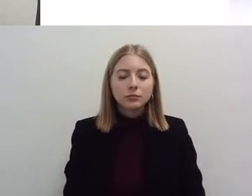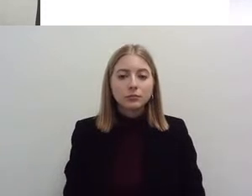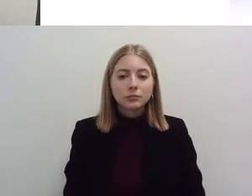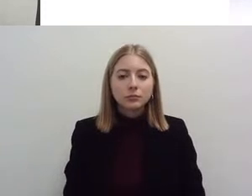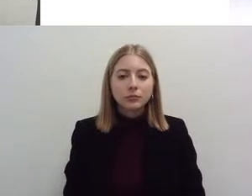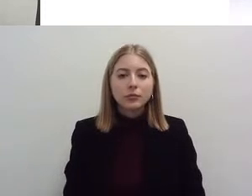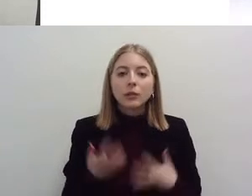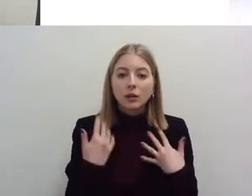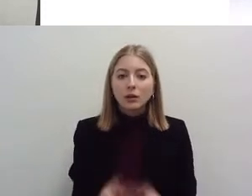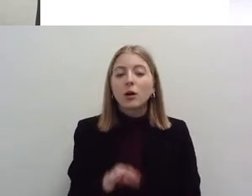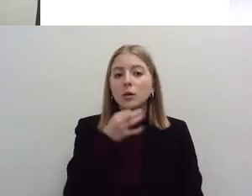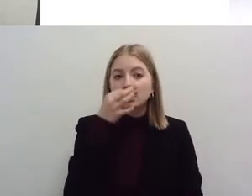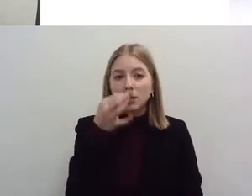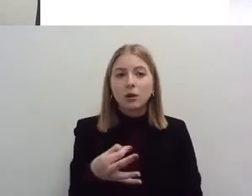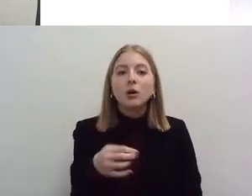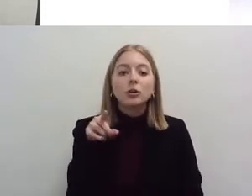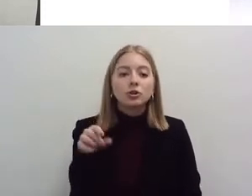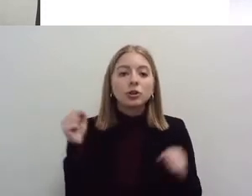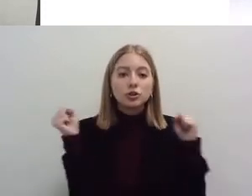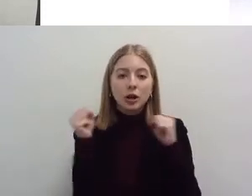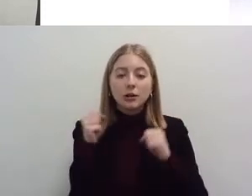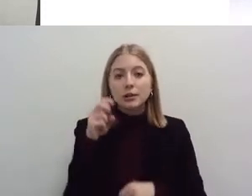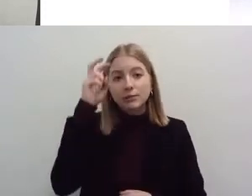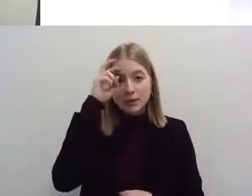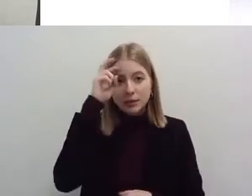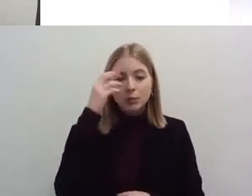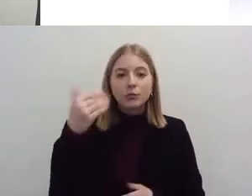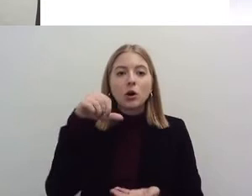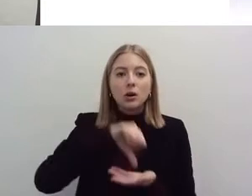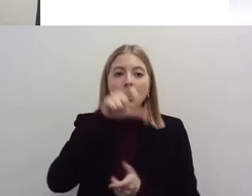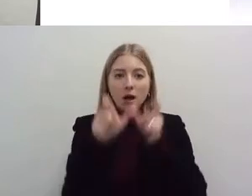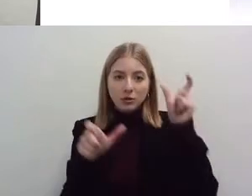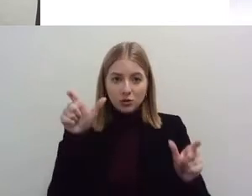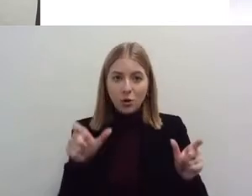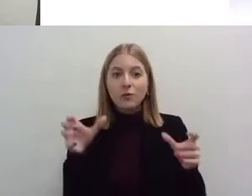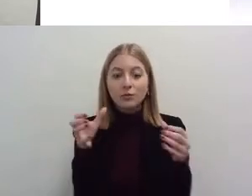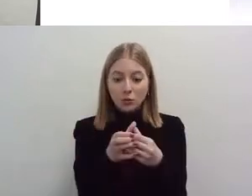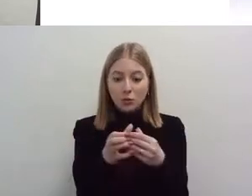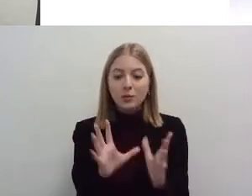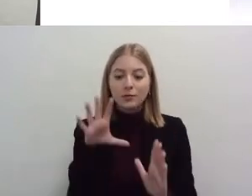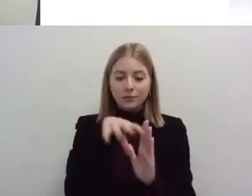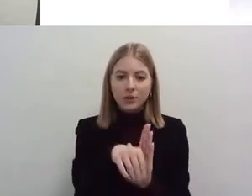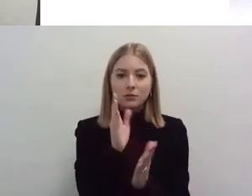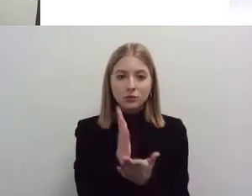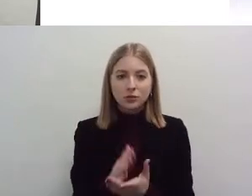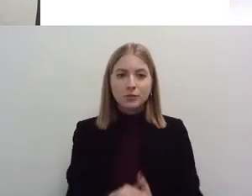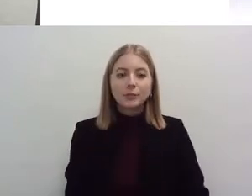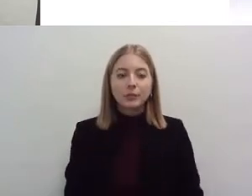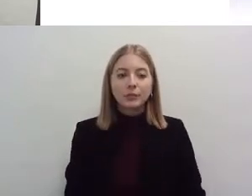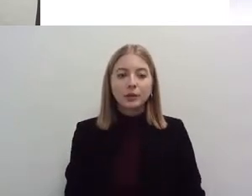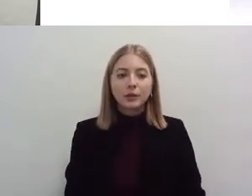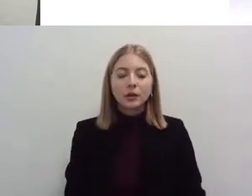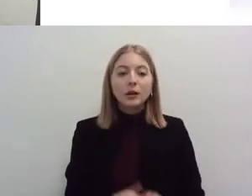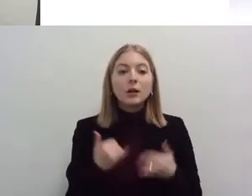as Greenland and the Faroe Islands. So in the situation analysis that we performed in 2019,